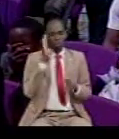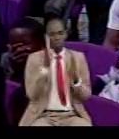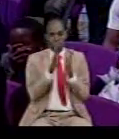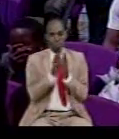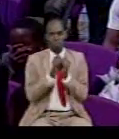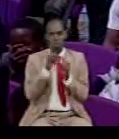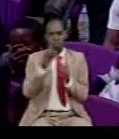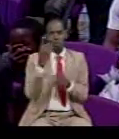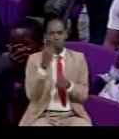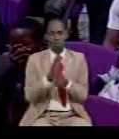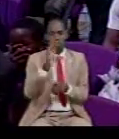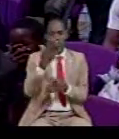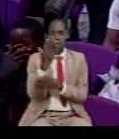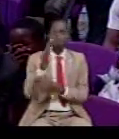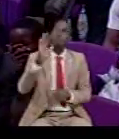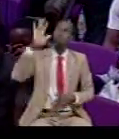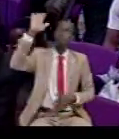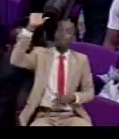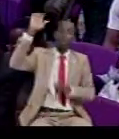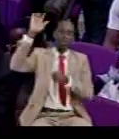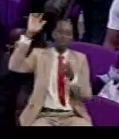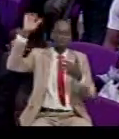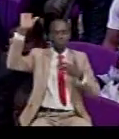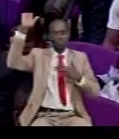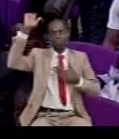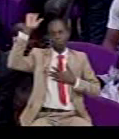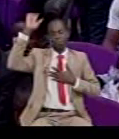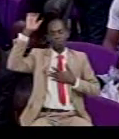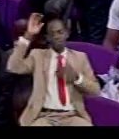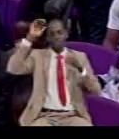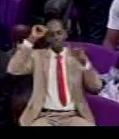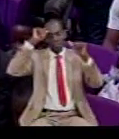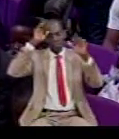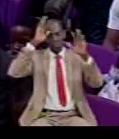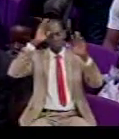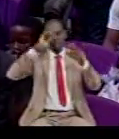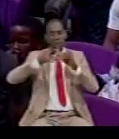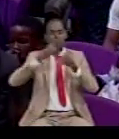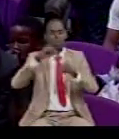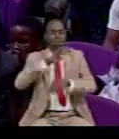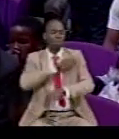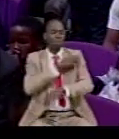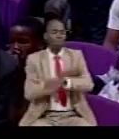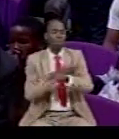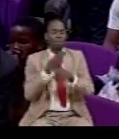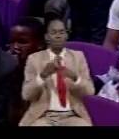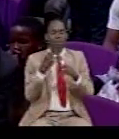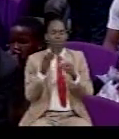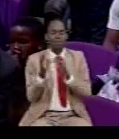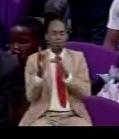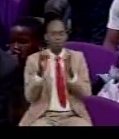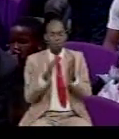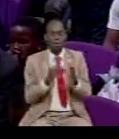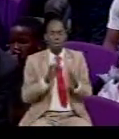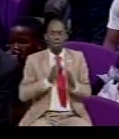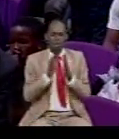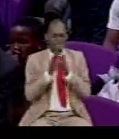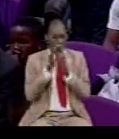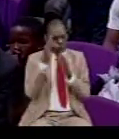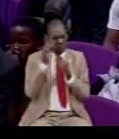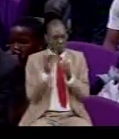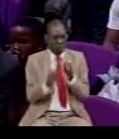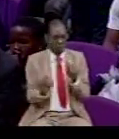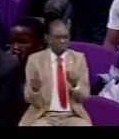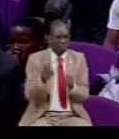hand, lay the other hand on your chest. Father, in the mighty name of Jesus, I pray for